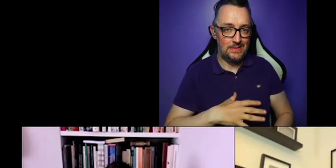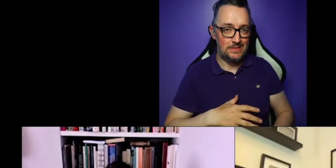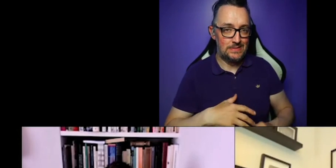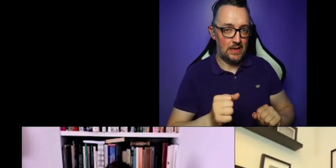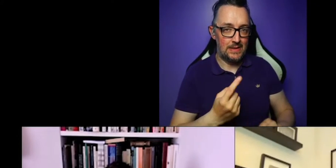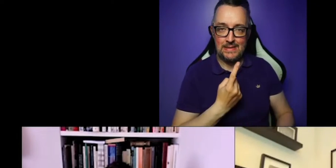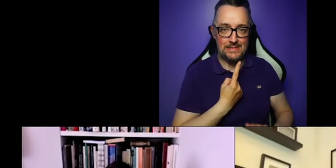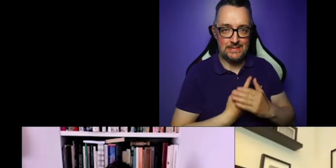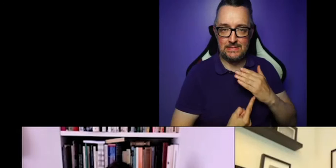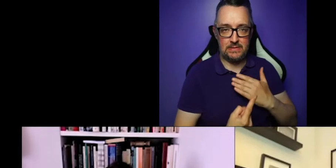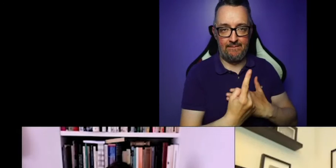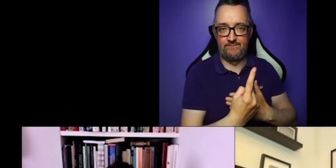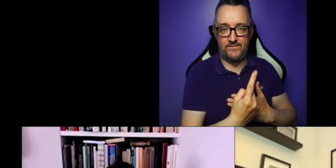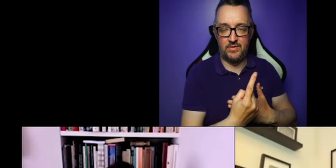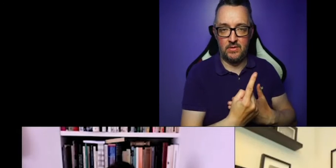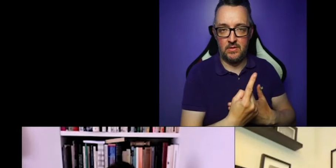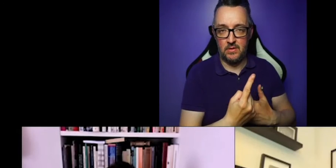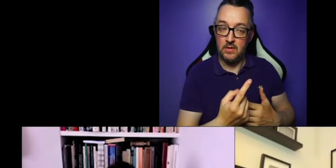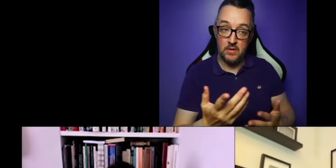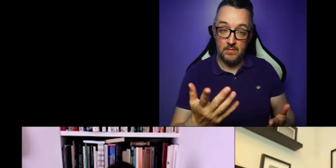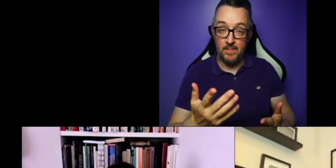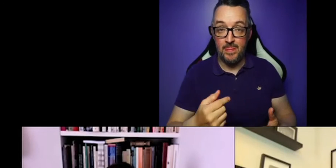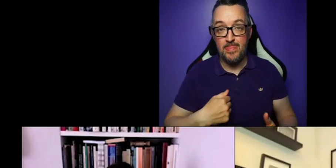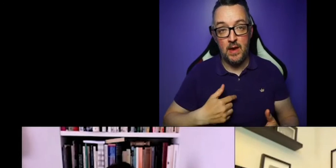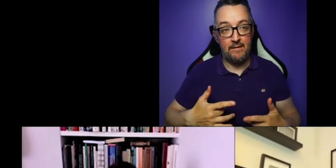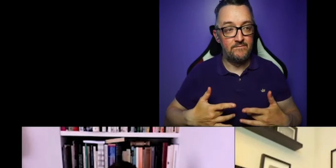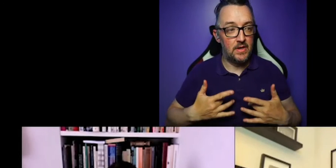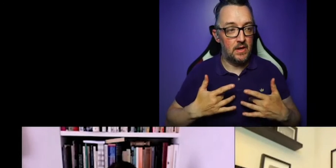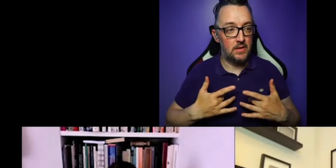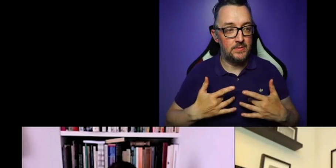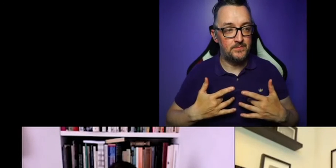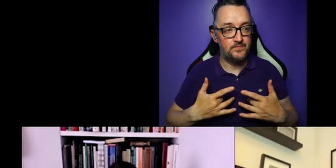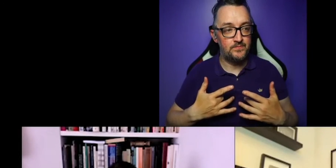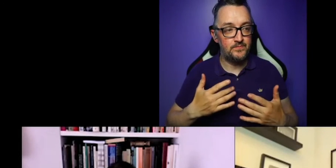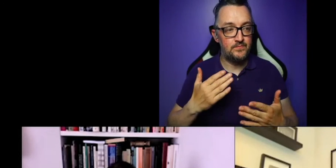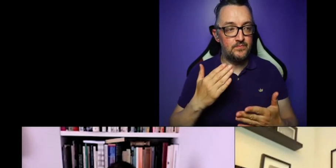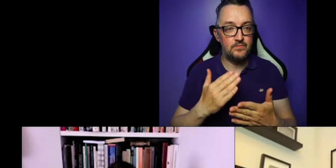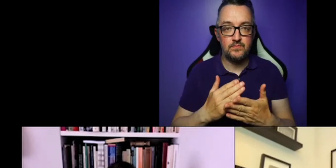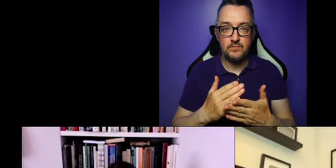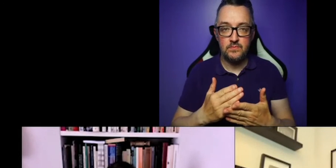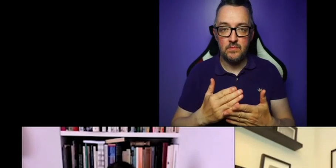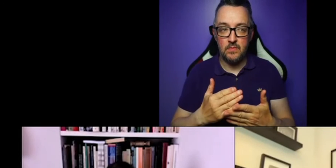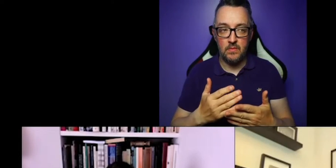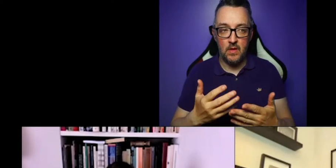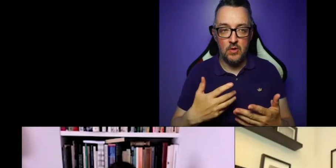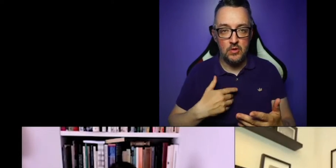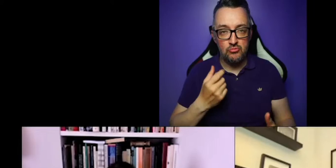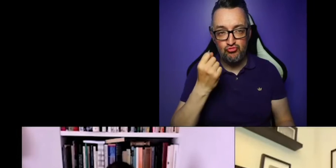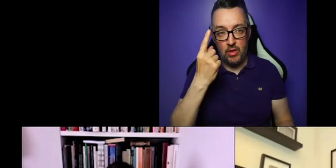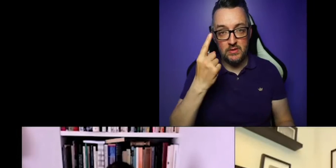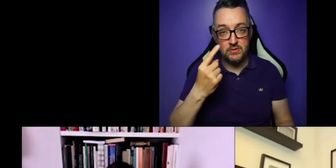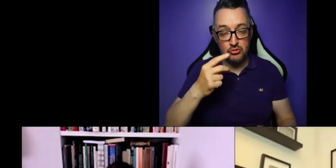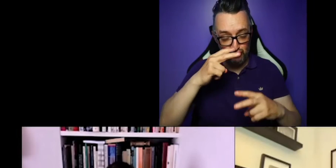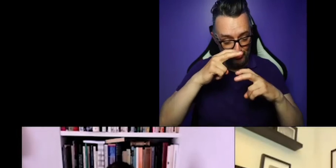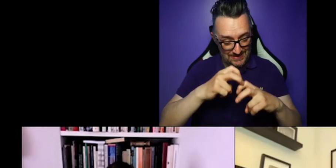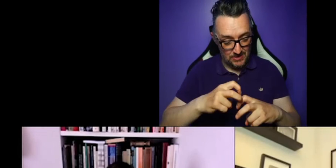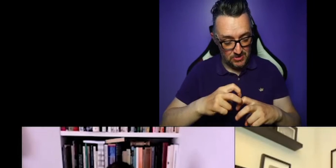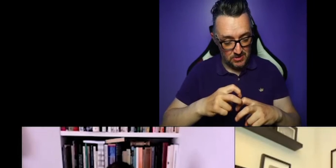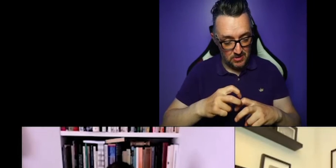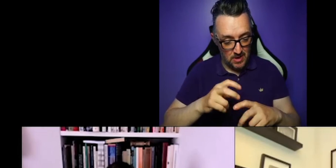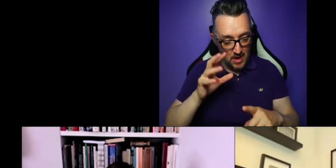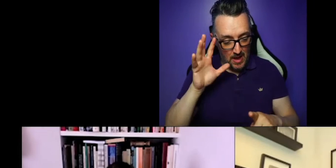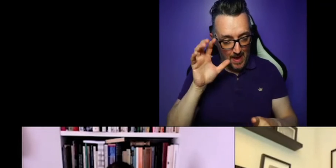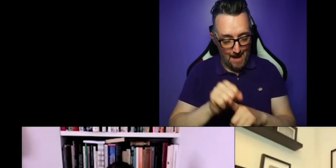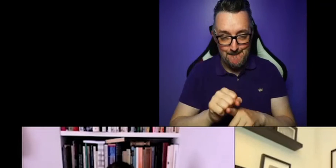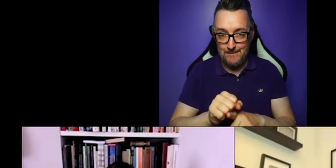yourself. Yeah. And I have this sense, so my new, a very exciting finding that's come through this research is that